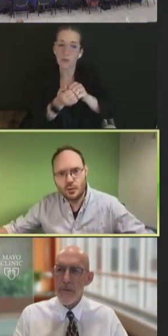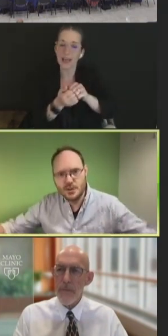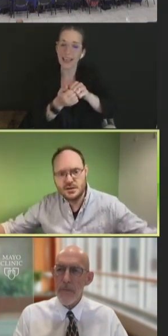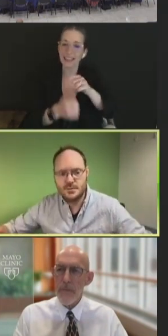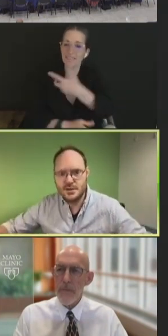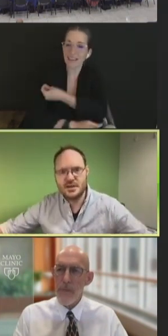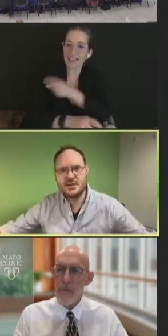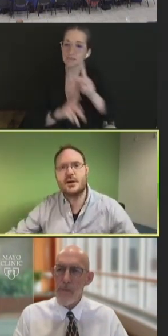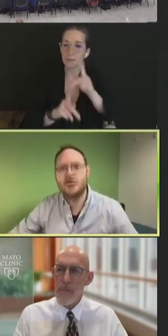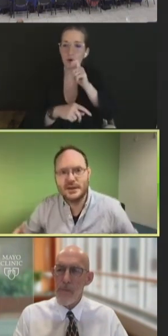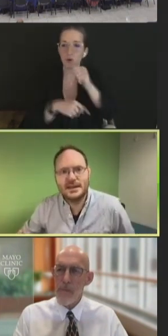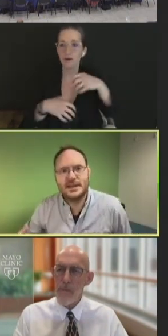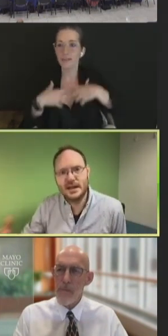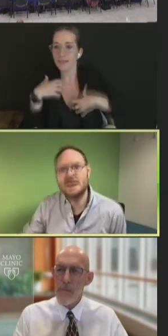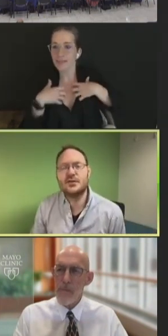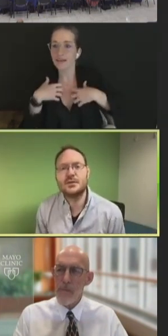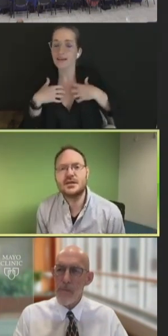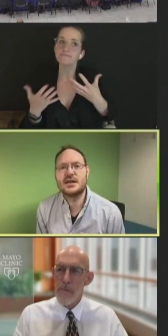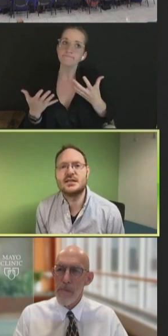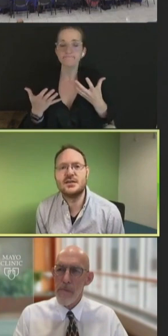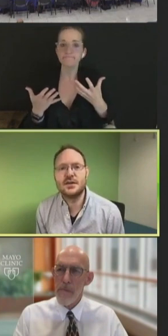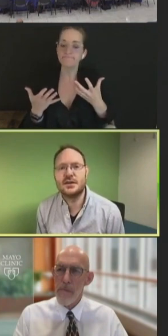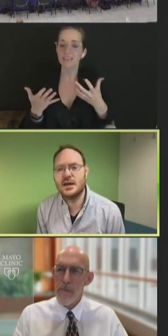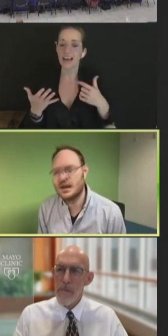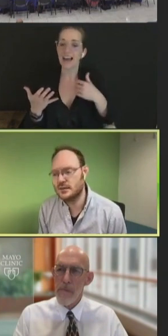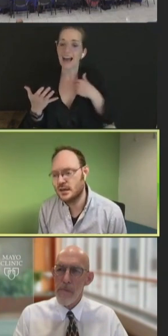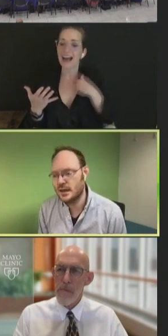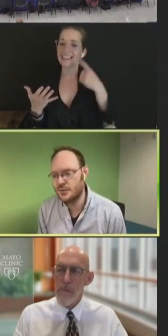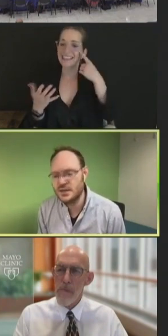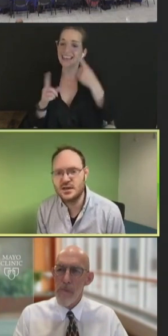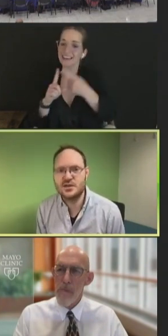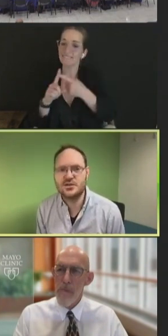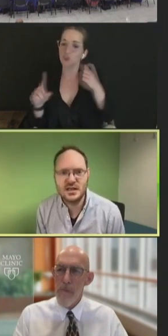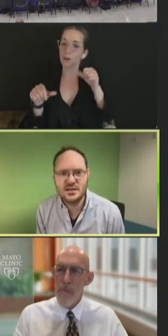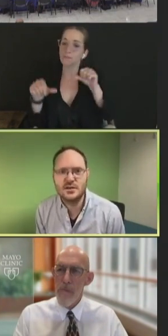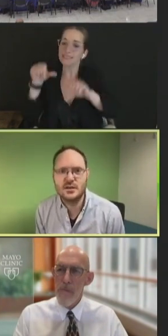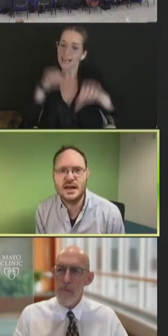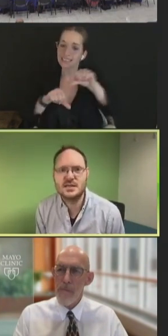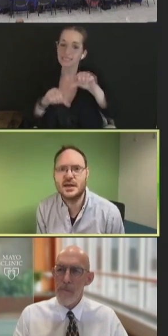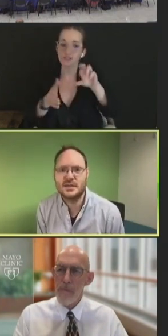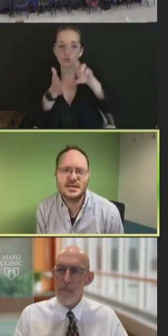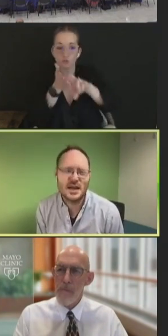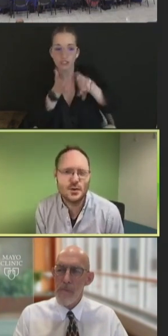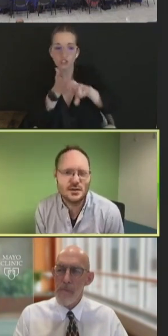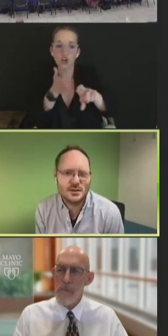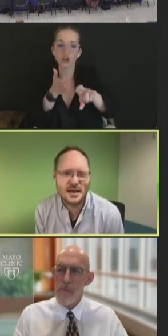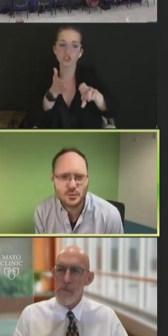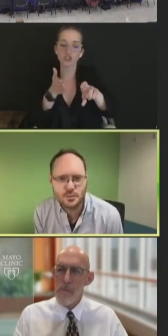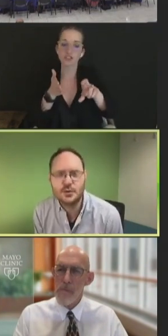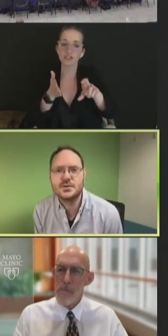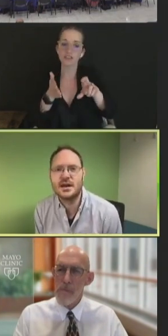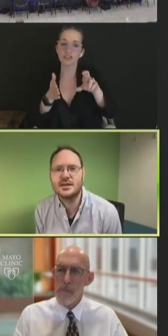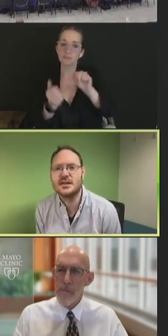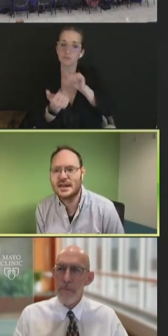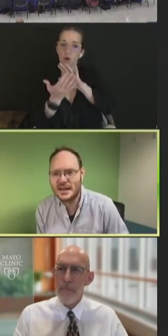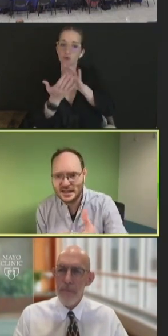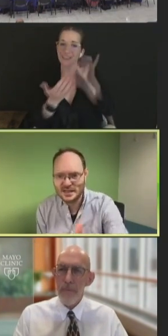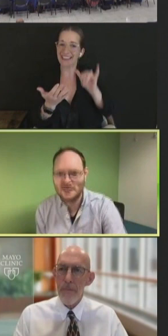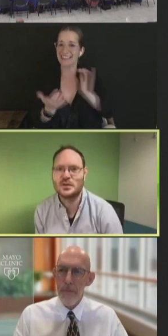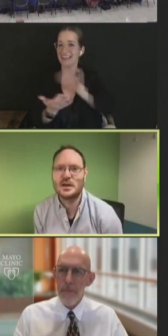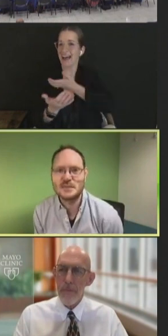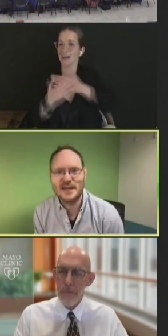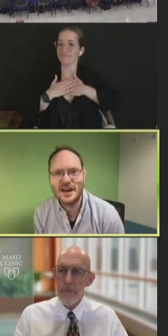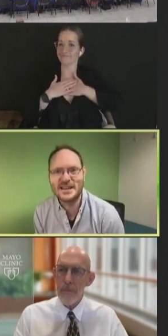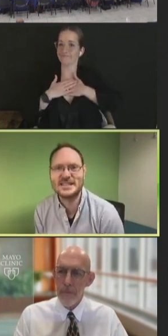not always be transparent. But I think from the scientific and research translational aspect, that's how we tend to approach it, I think. And